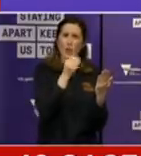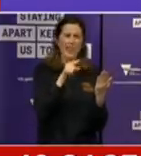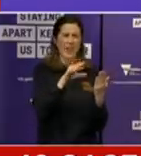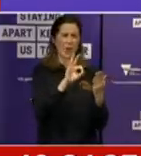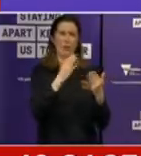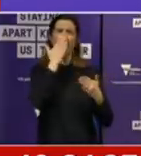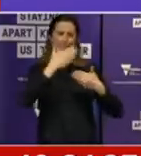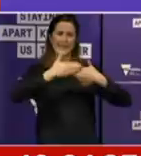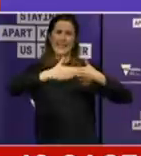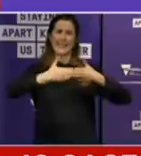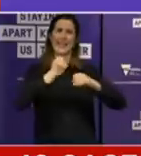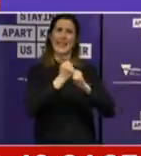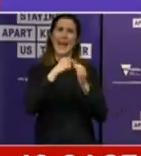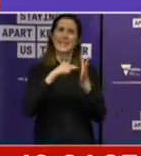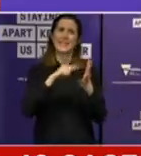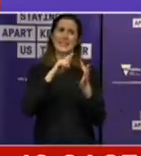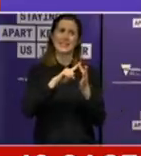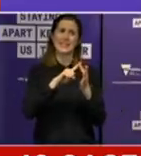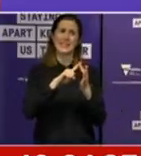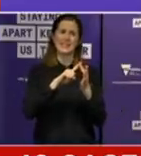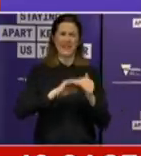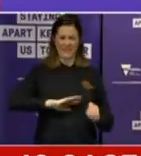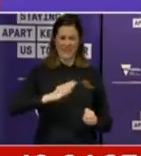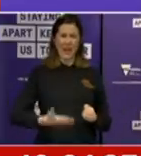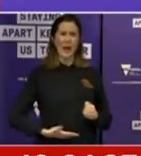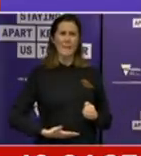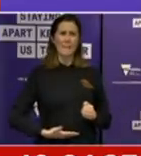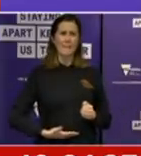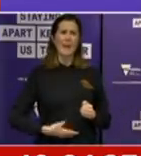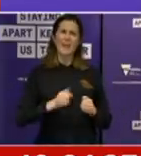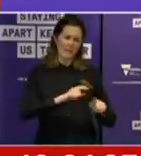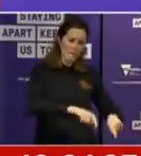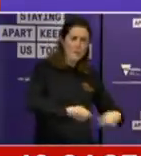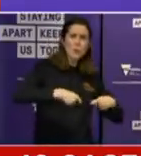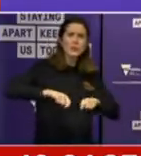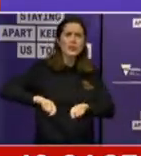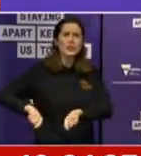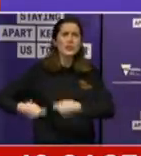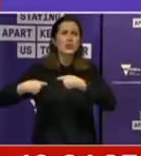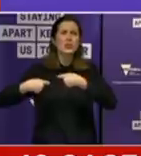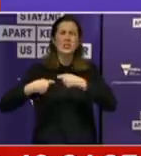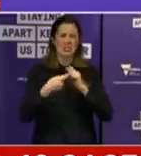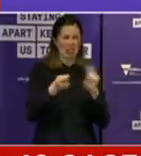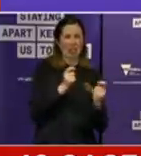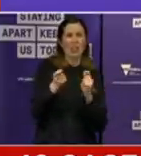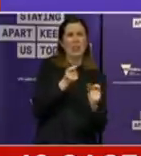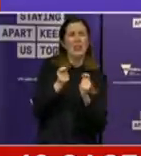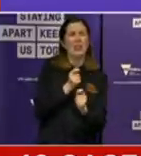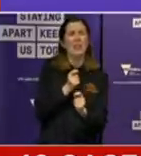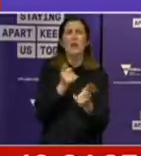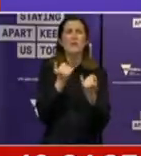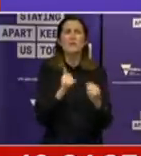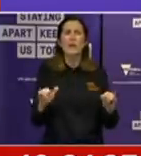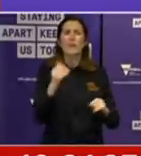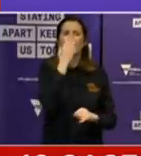That had been positioned, those boots had been positioned not at the front gate, but at a different gate to make a point. I'm happy for